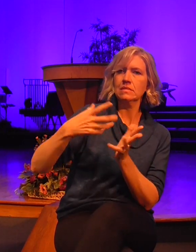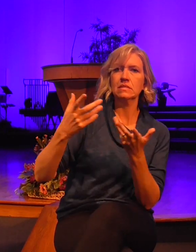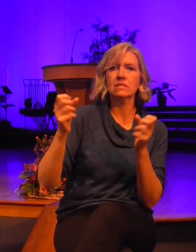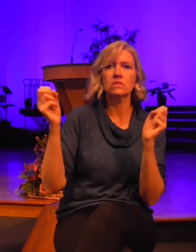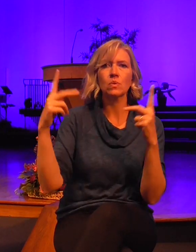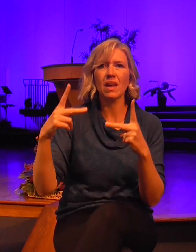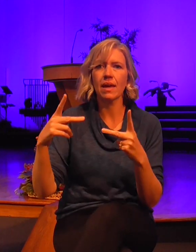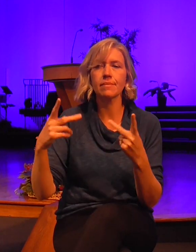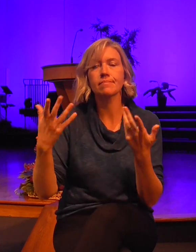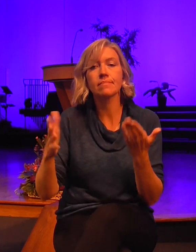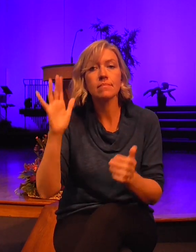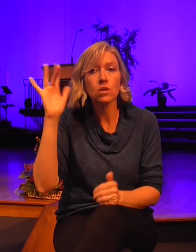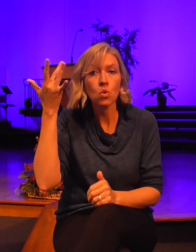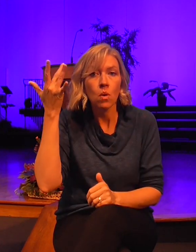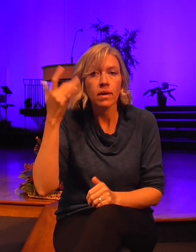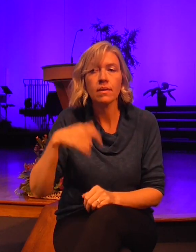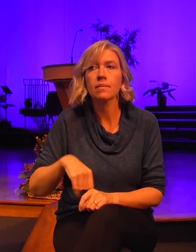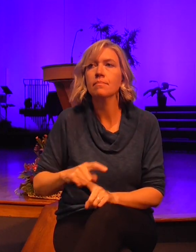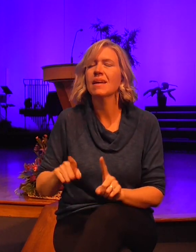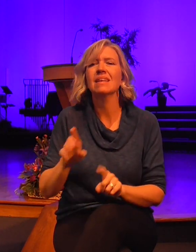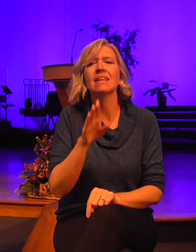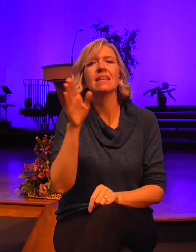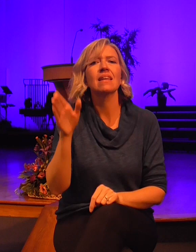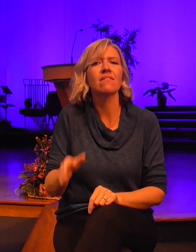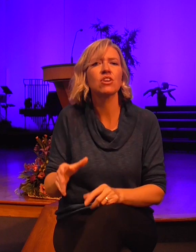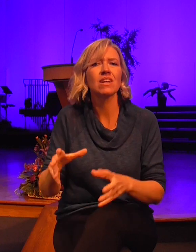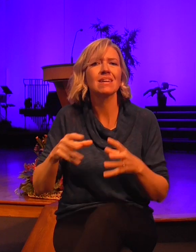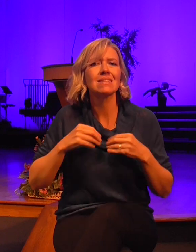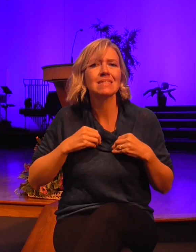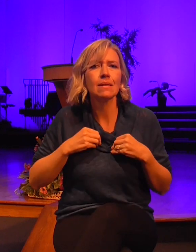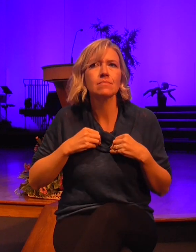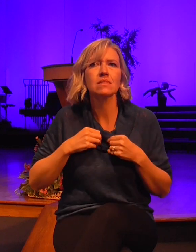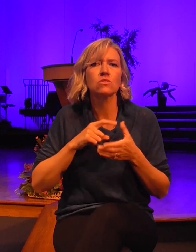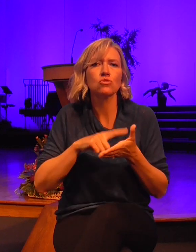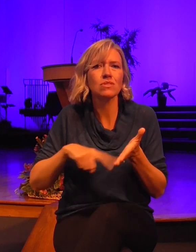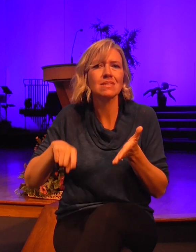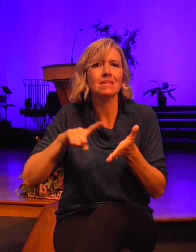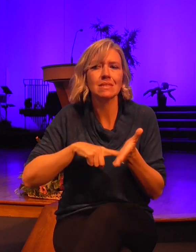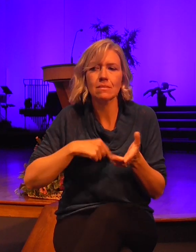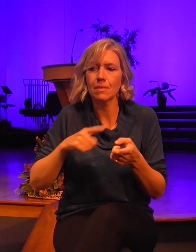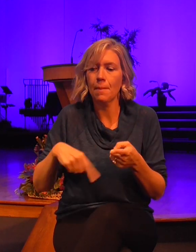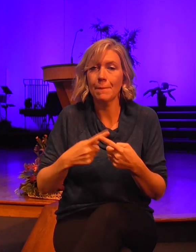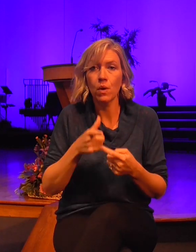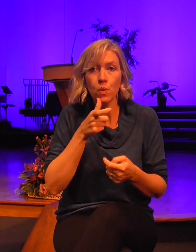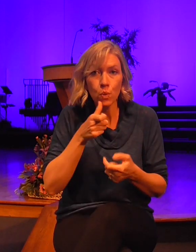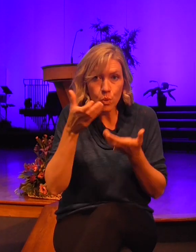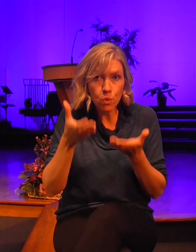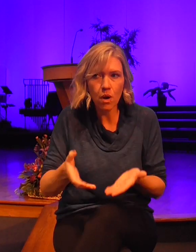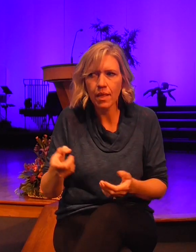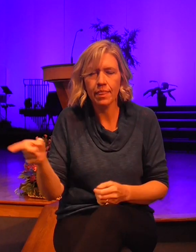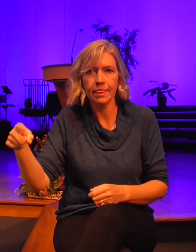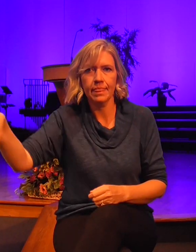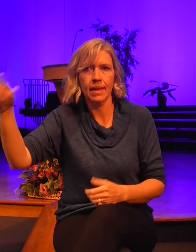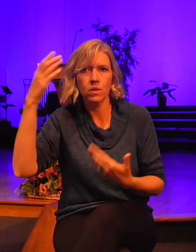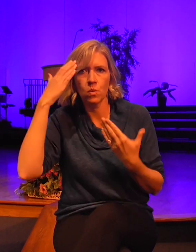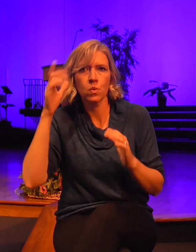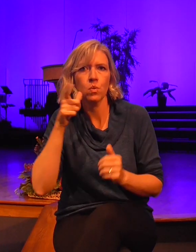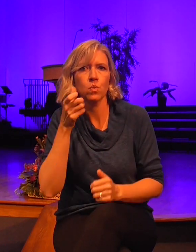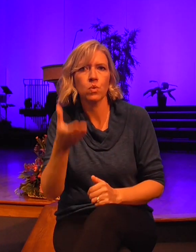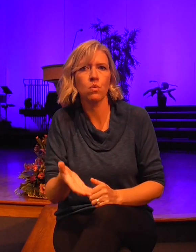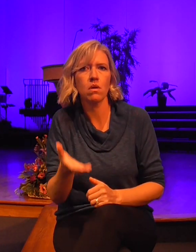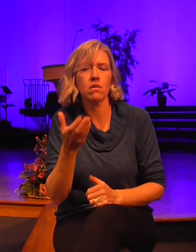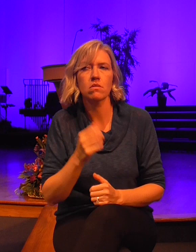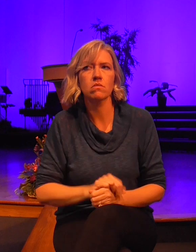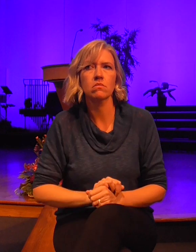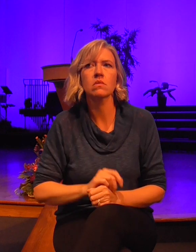annoying. But never accept criticism about who you are, because they don't know who you are.